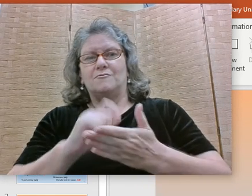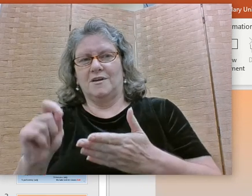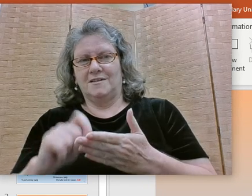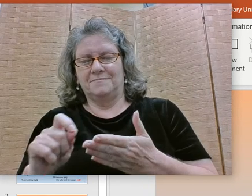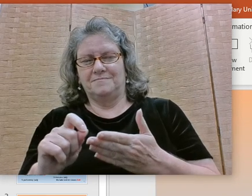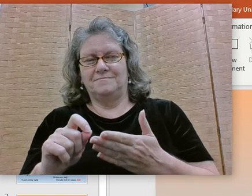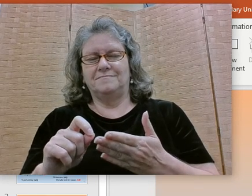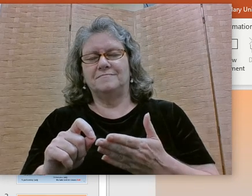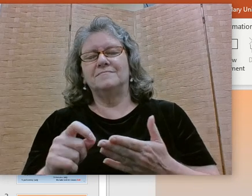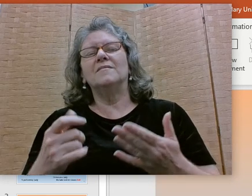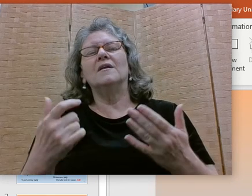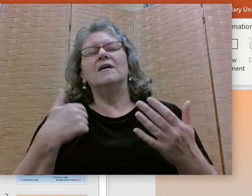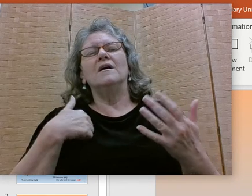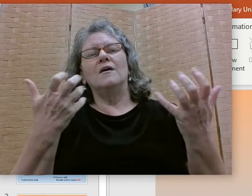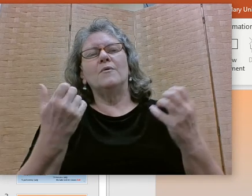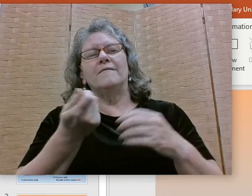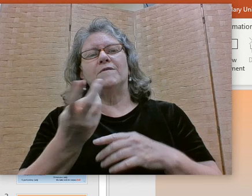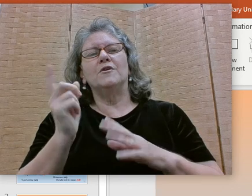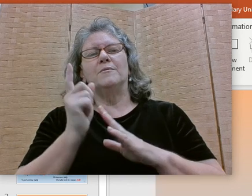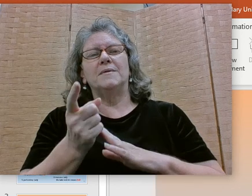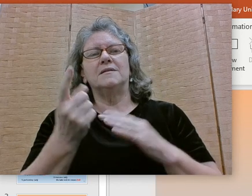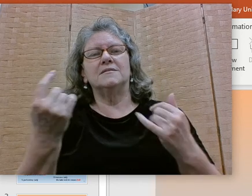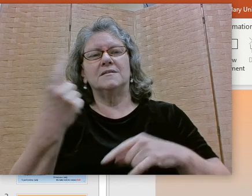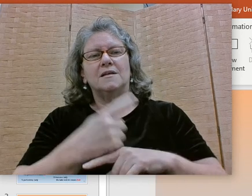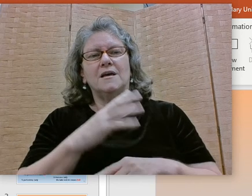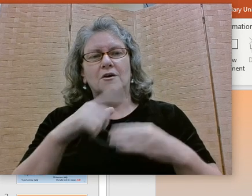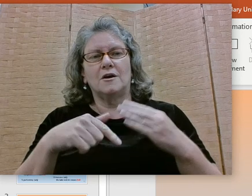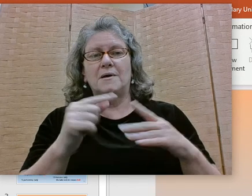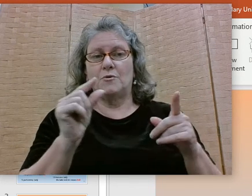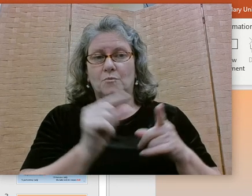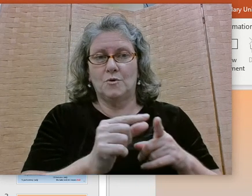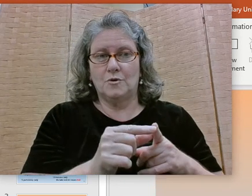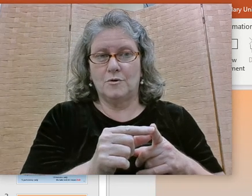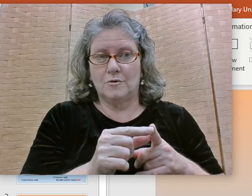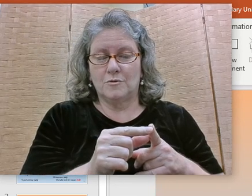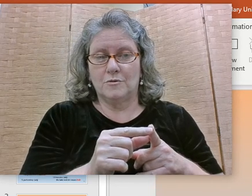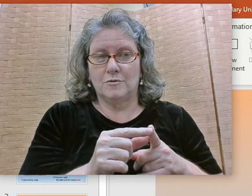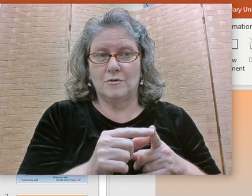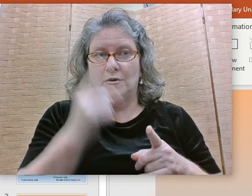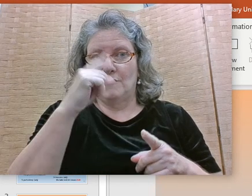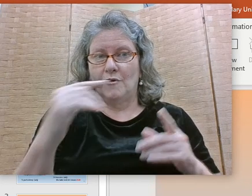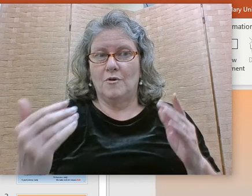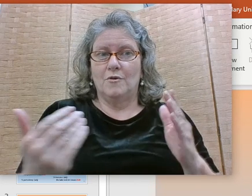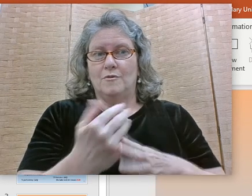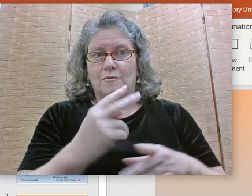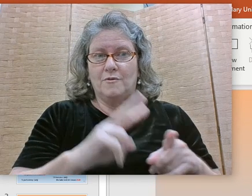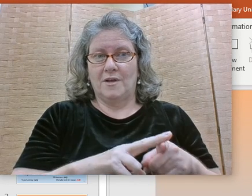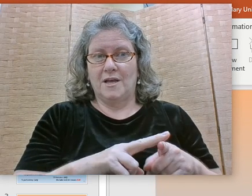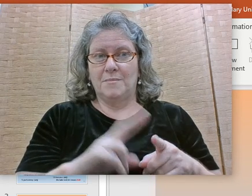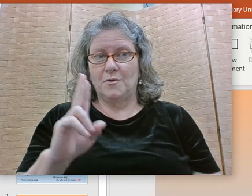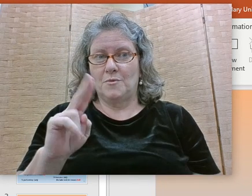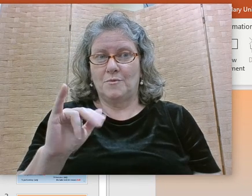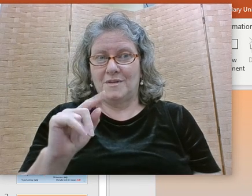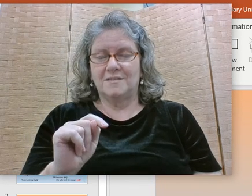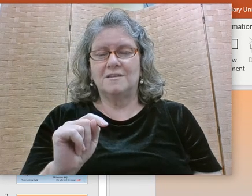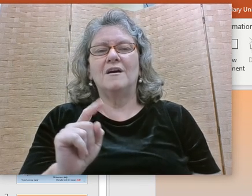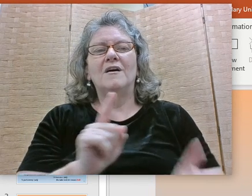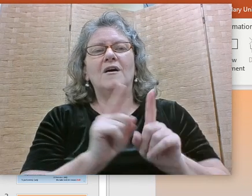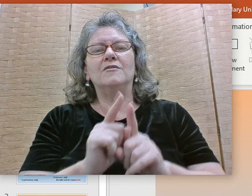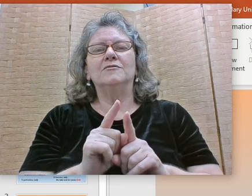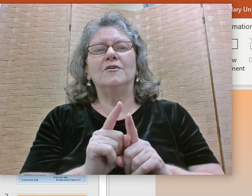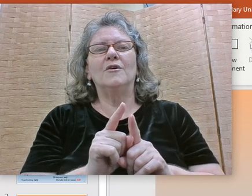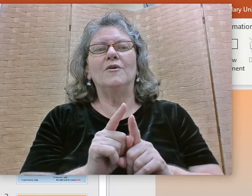I just want to spend a few minutes with you today going over not only the words for our very first vocab unit of the year, the words, and then